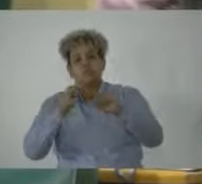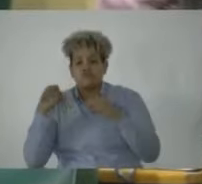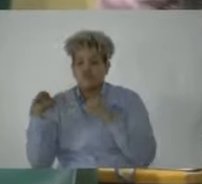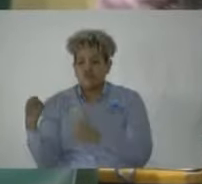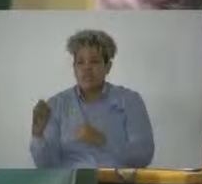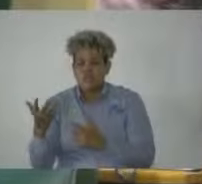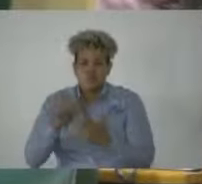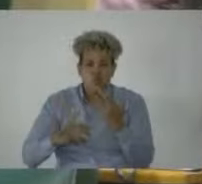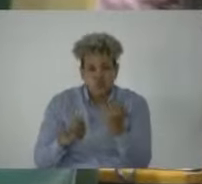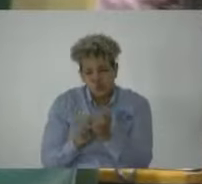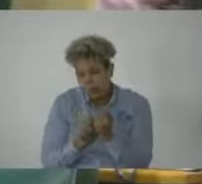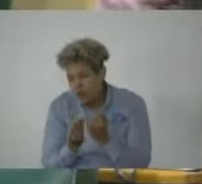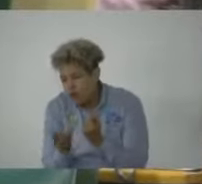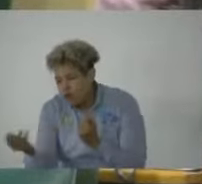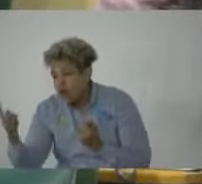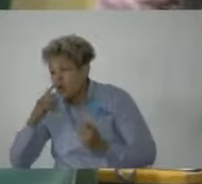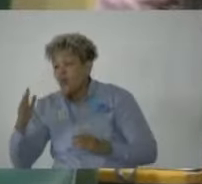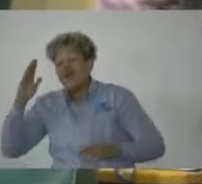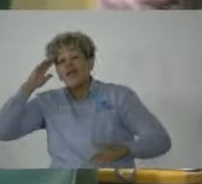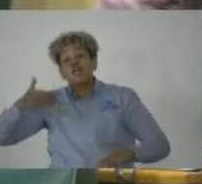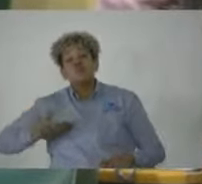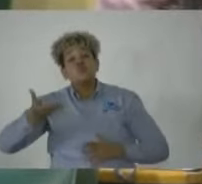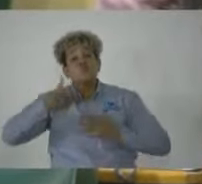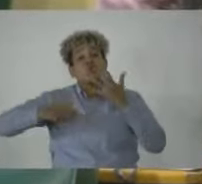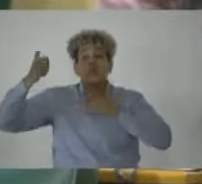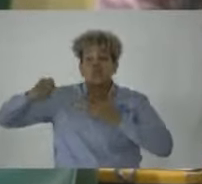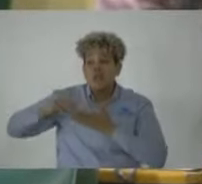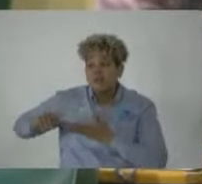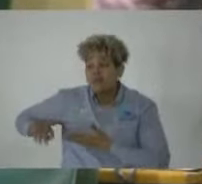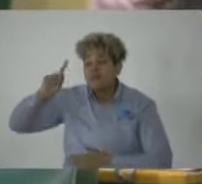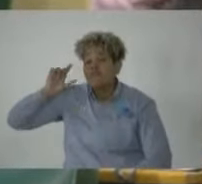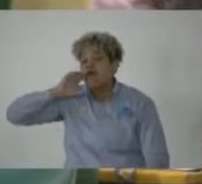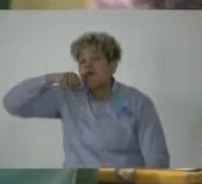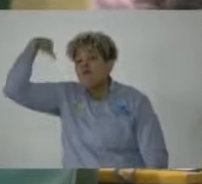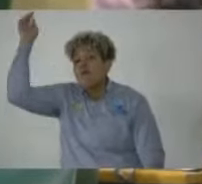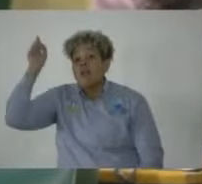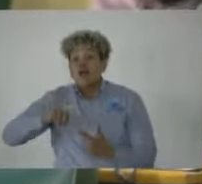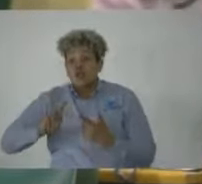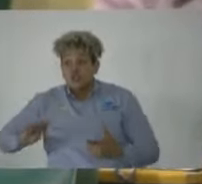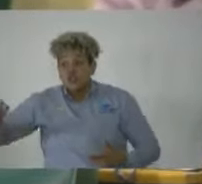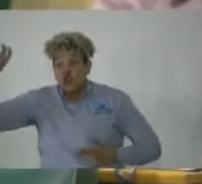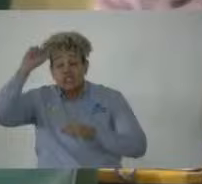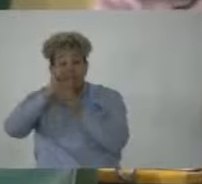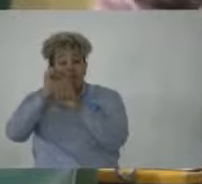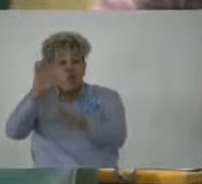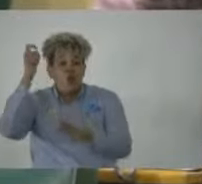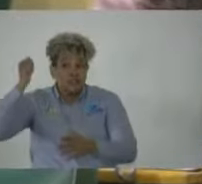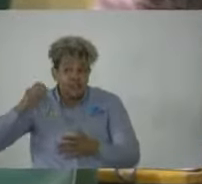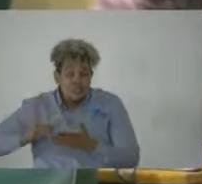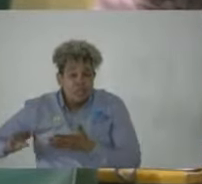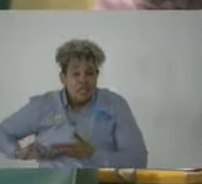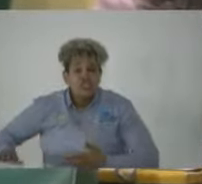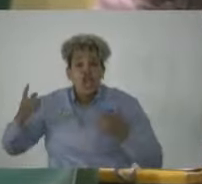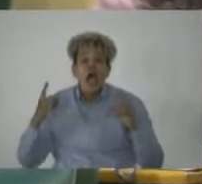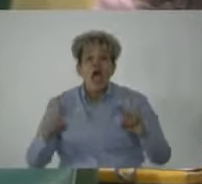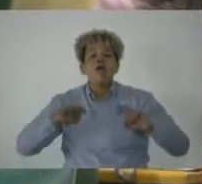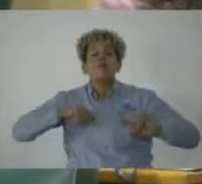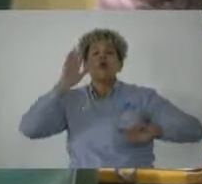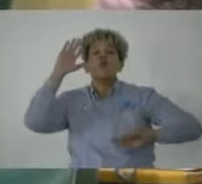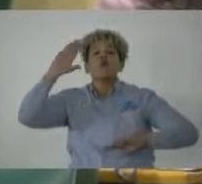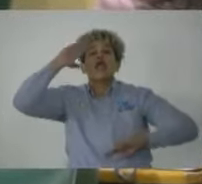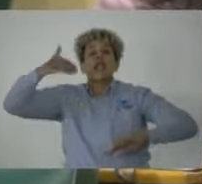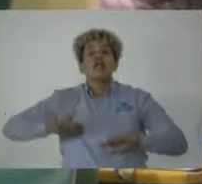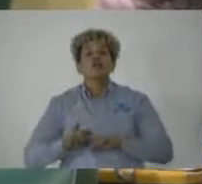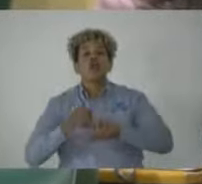net. We introduced a social pension, Mr. Speaker. We introduced a tourism workers' pension scheme, and we will introduce